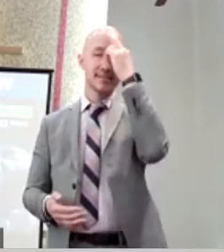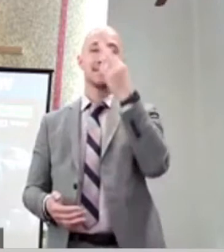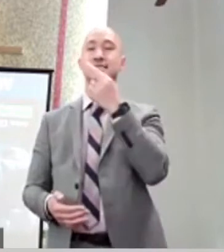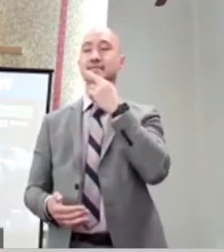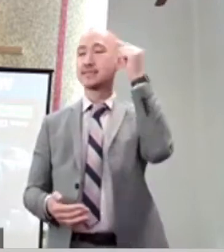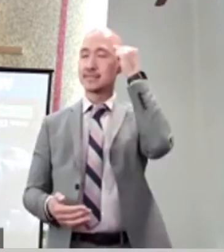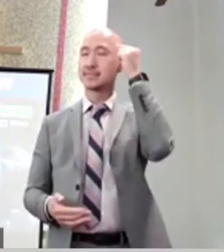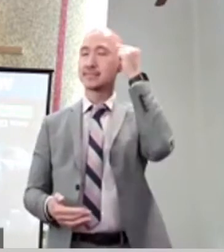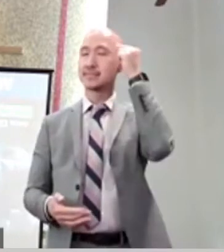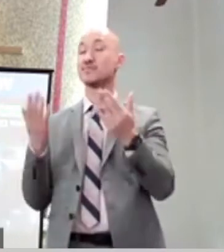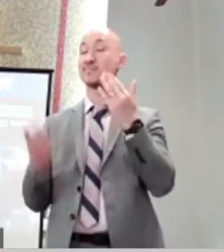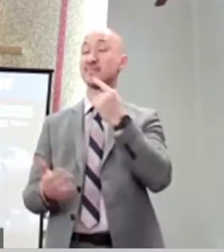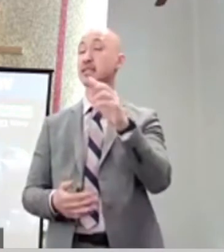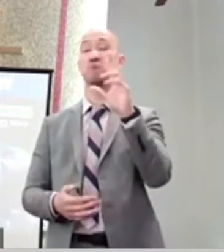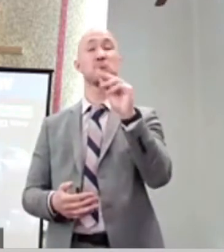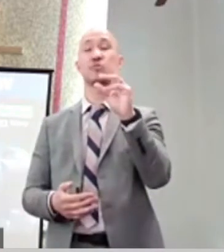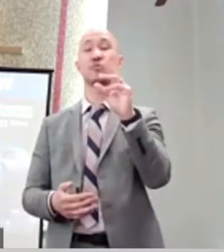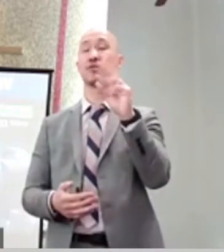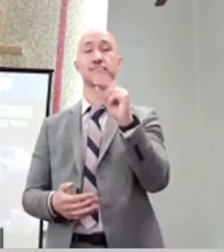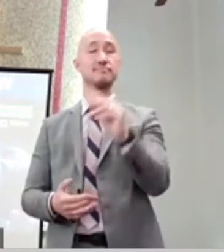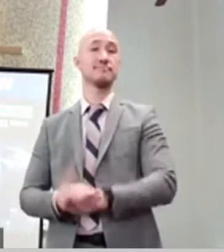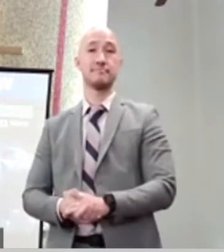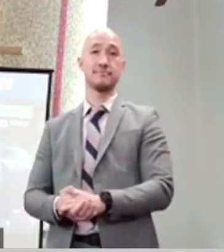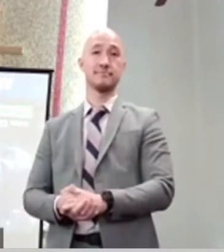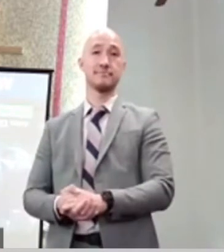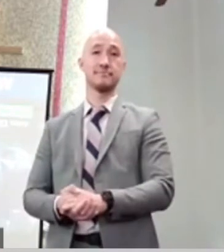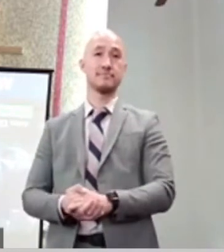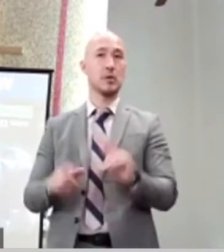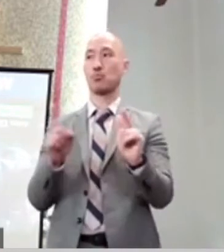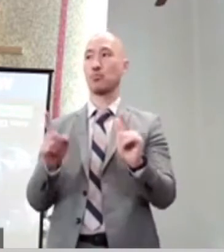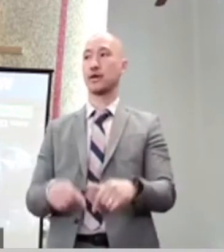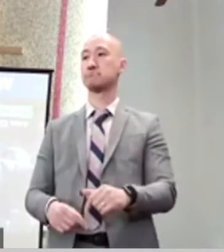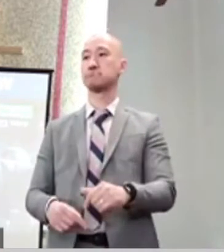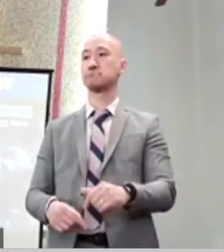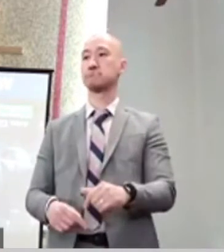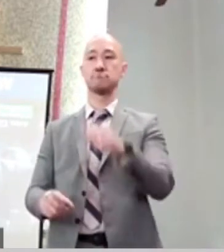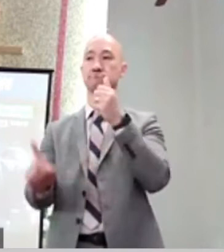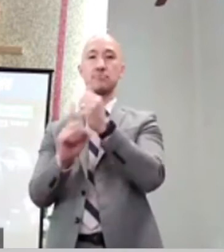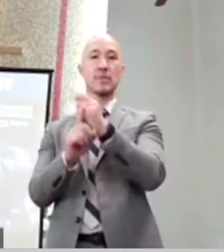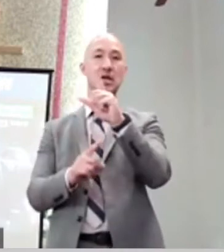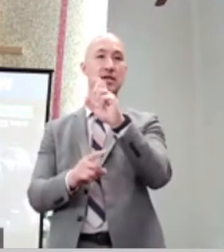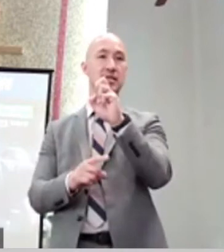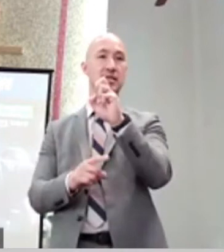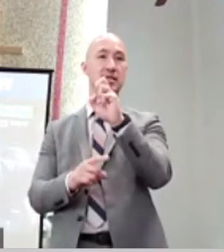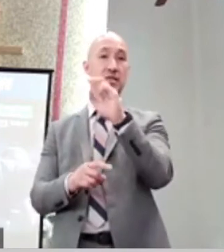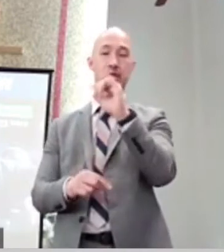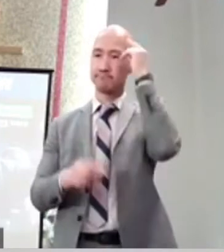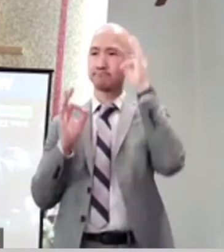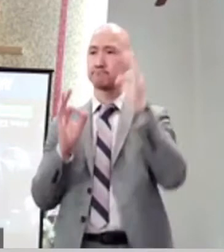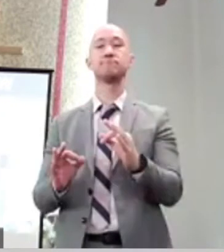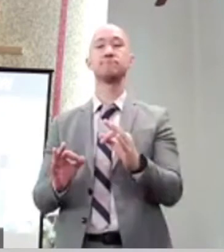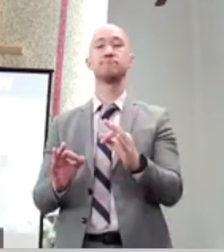was filled. His whole house was filled, probably with outcasts, as we're going to see later